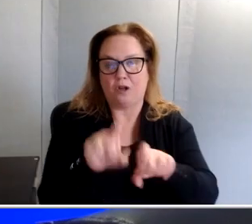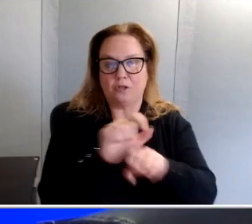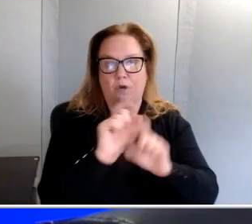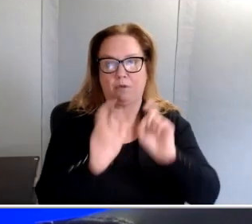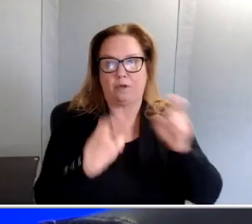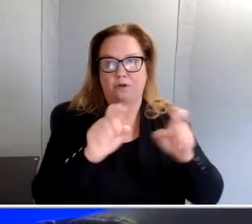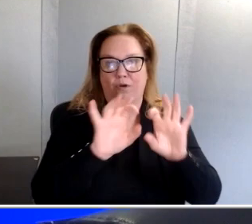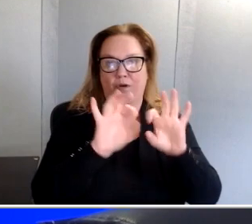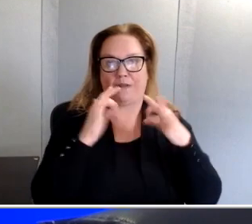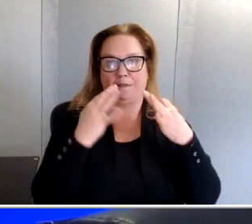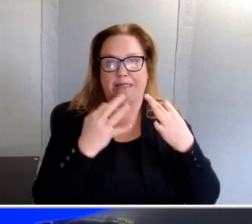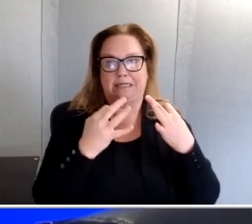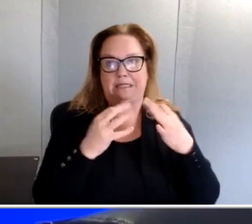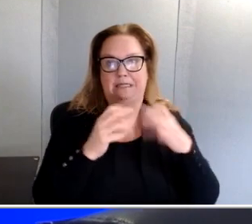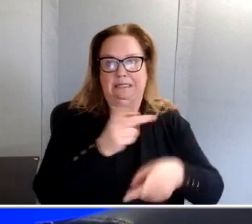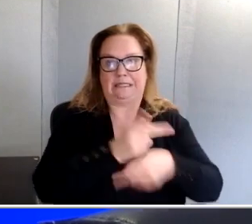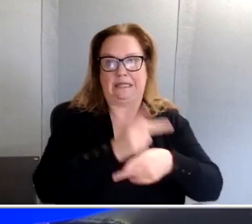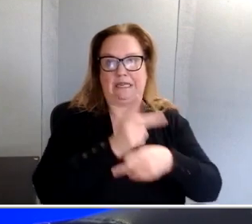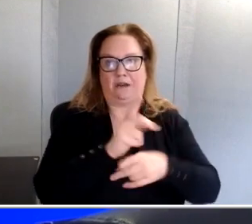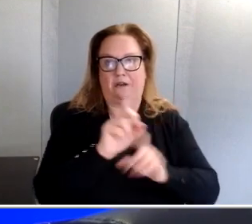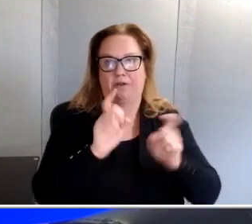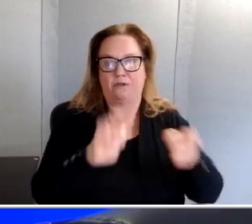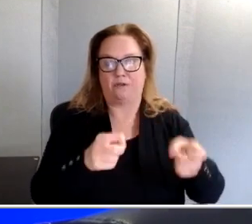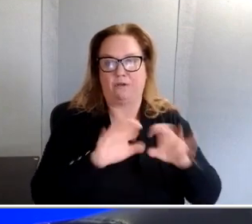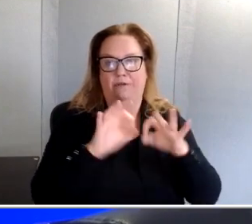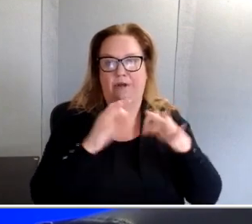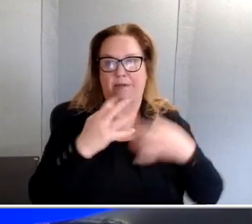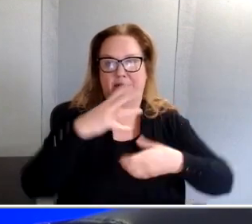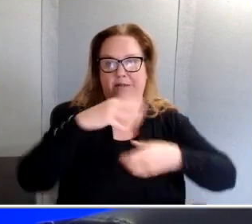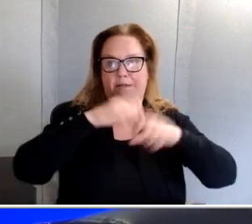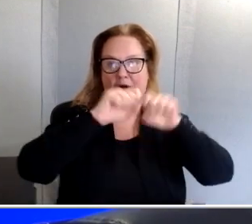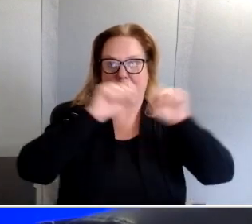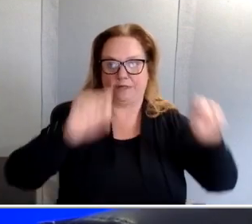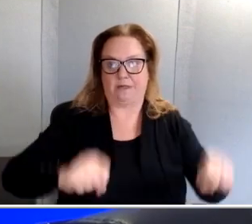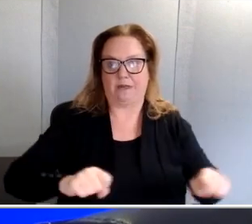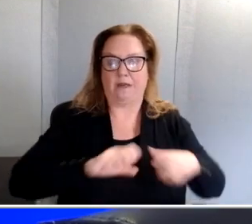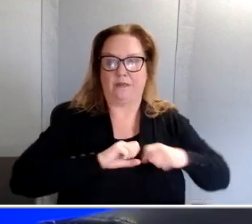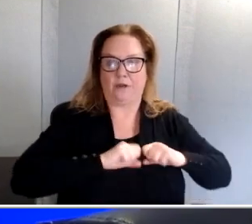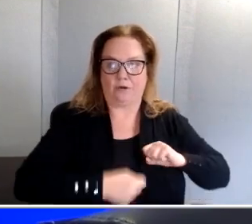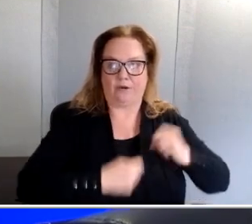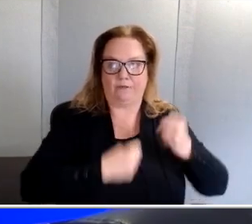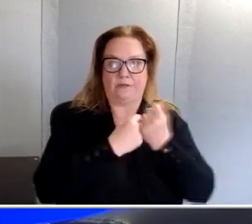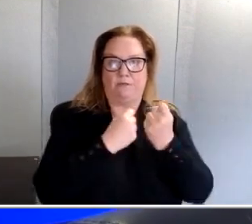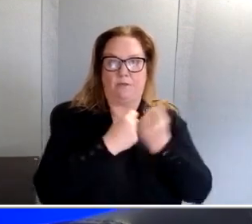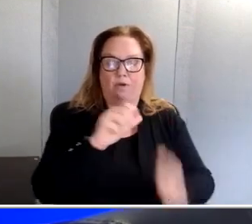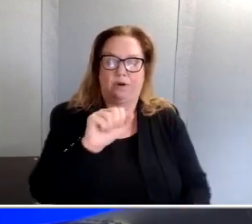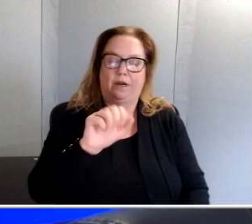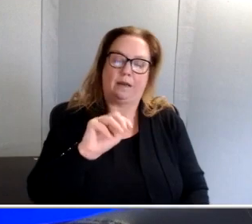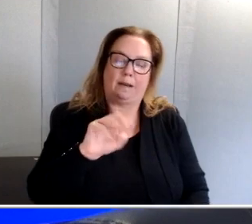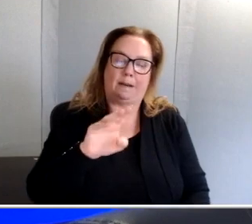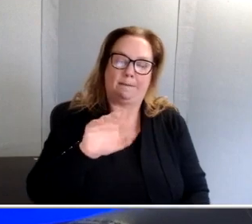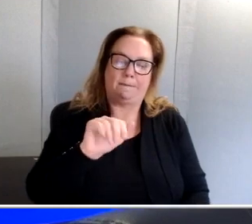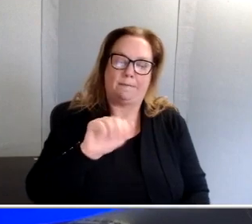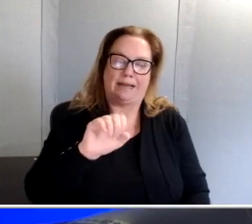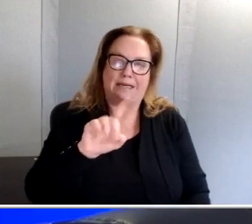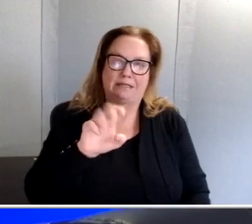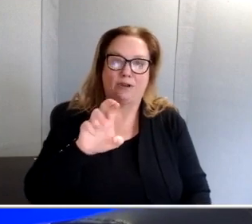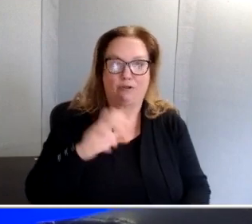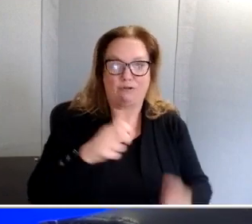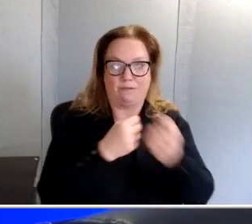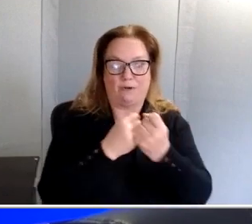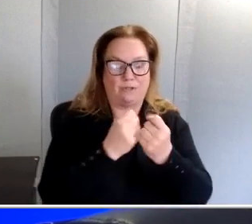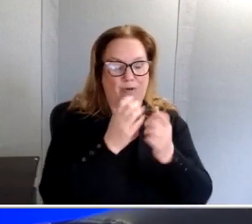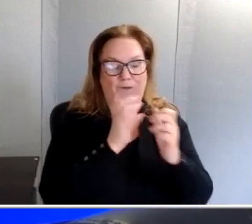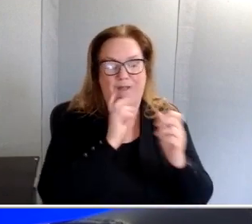We care for our donor families as long as they want to be a part of our system through grief support, through our ambassador program. So we really have the full spectrum on the donor